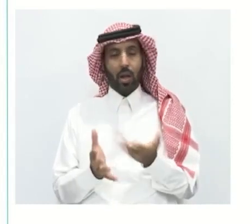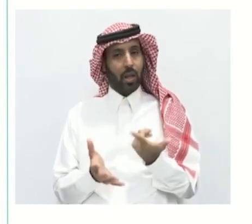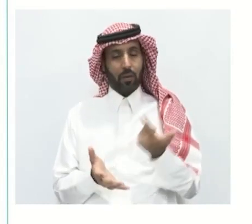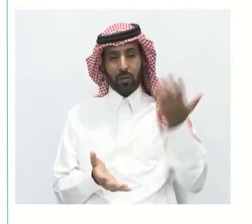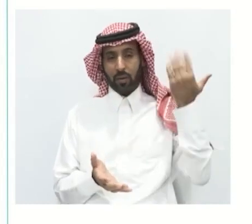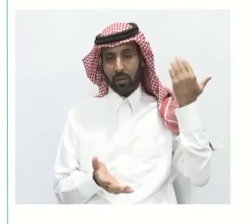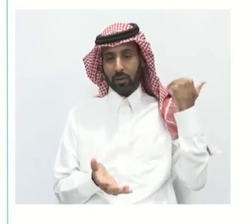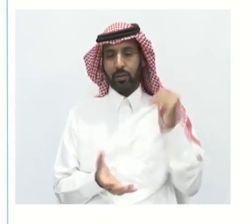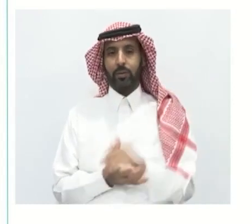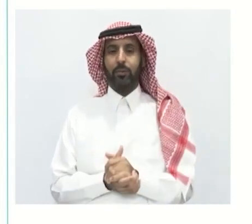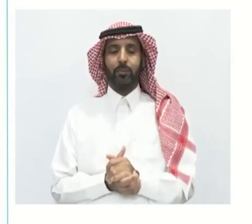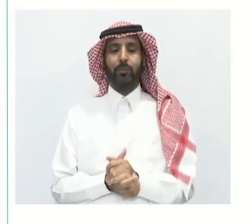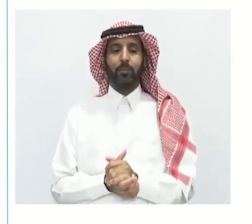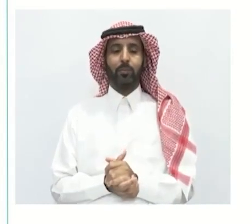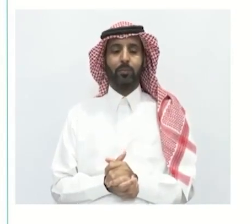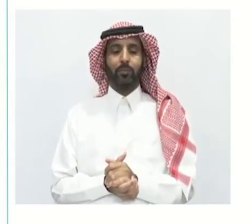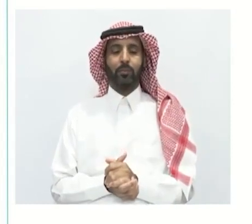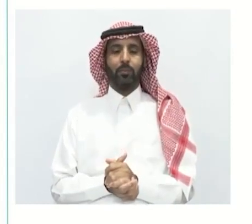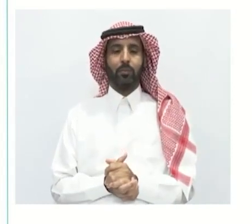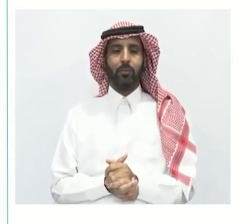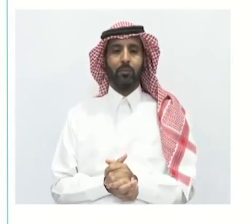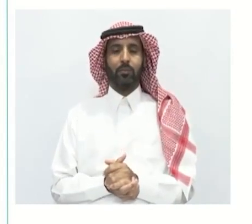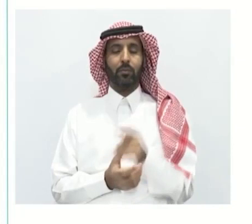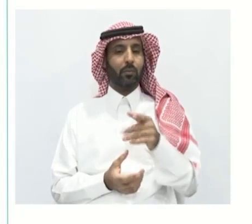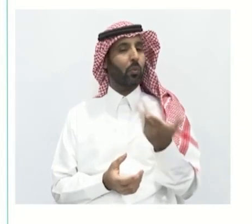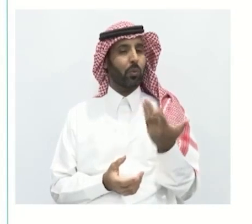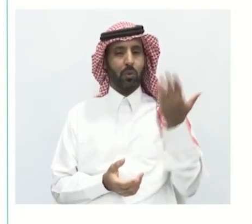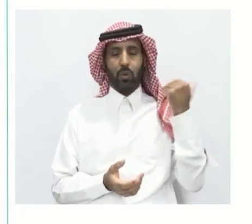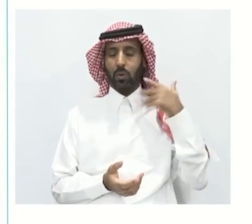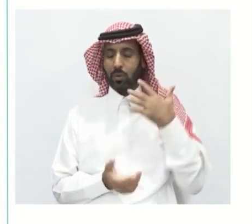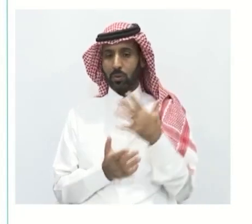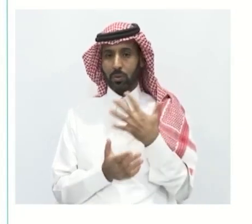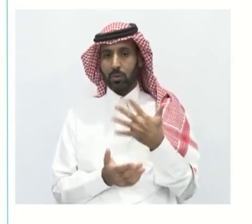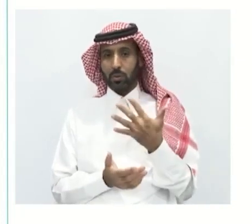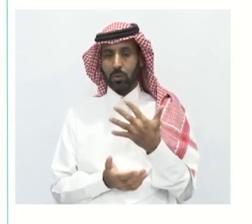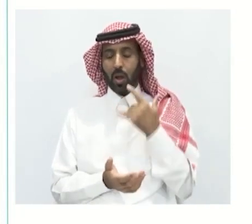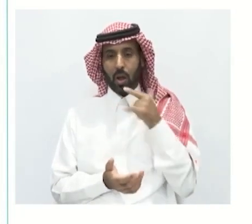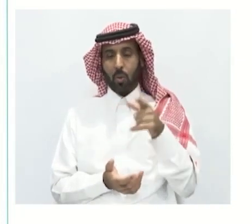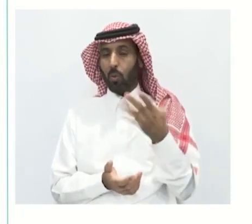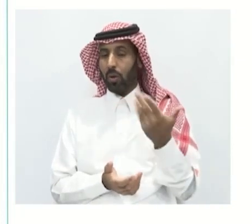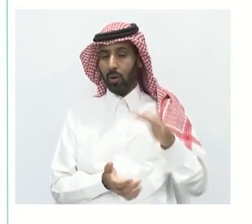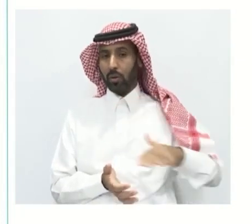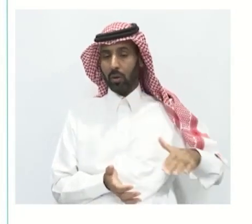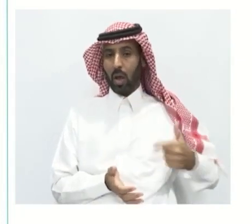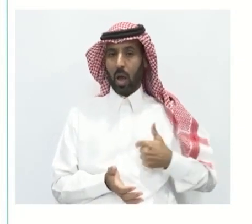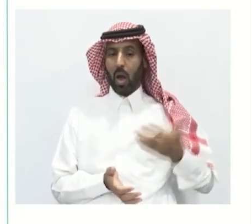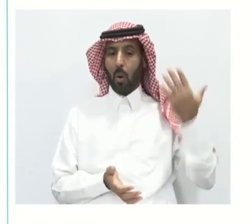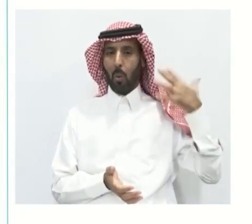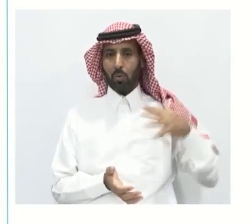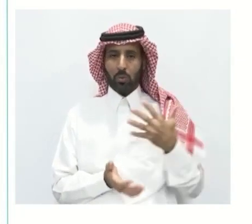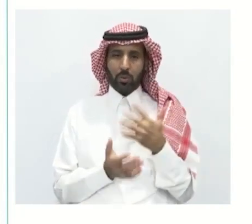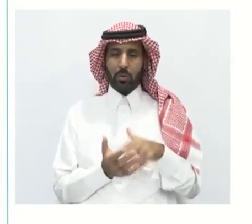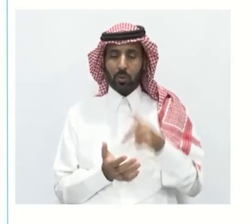here. What did you used to be afraid of when you were younger? I used to be afraid